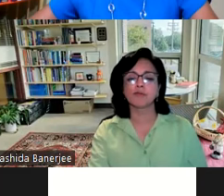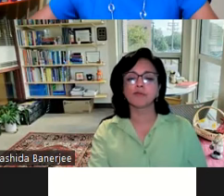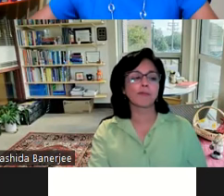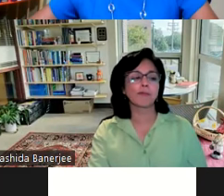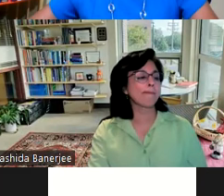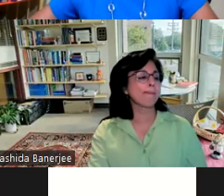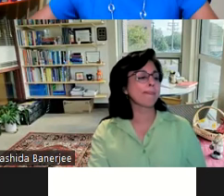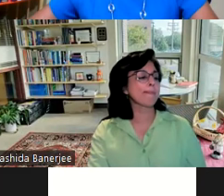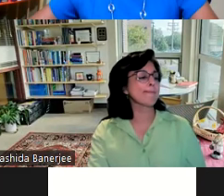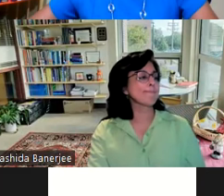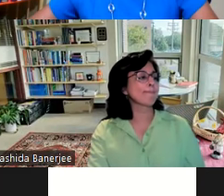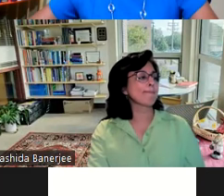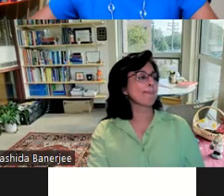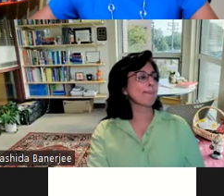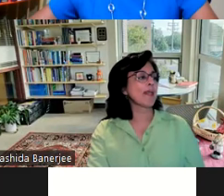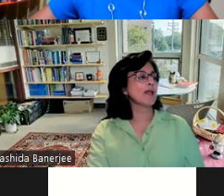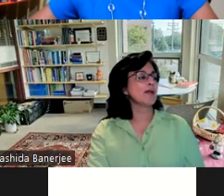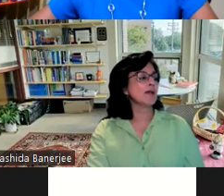goal.